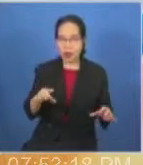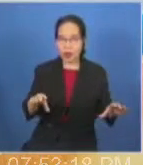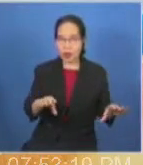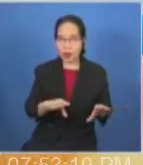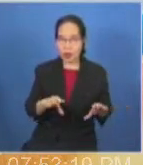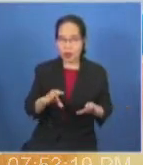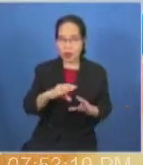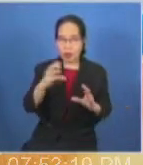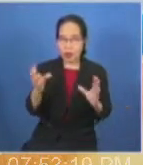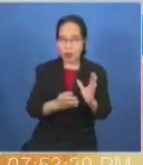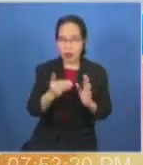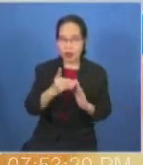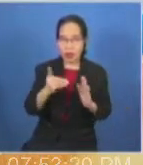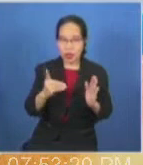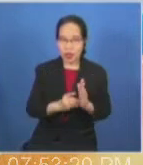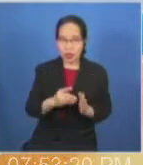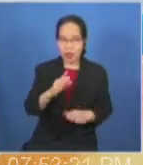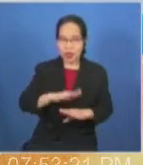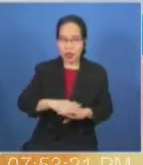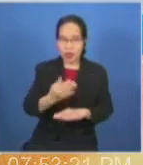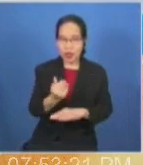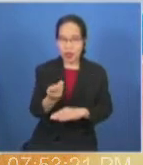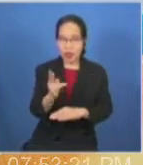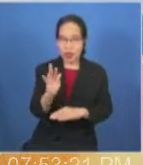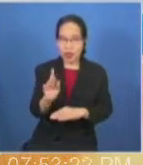you to our mass indoctrination.